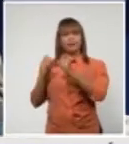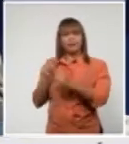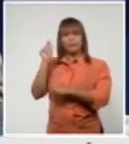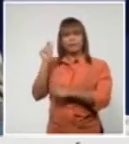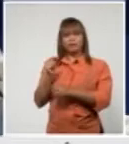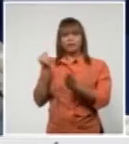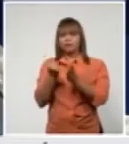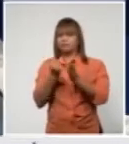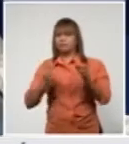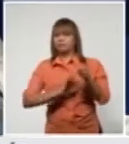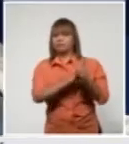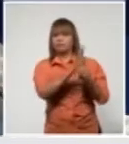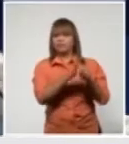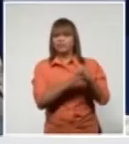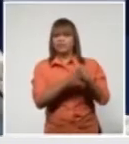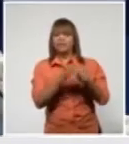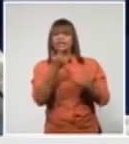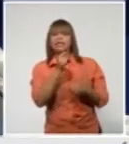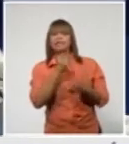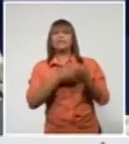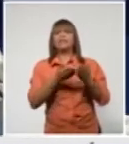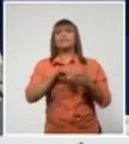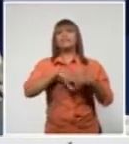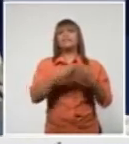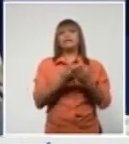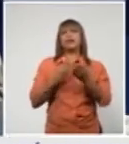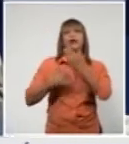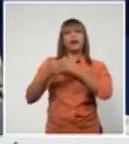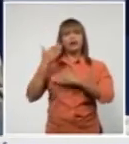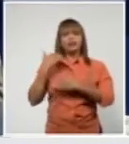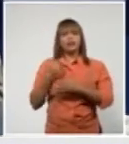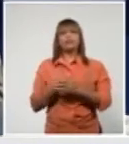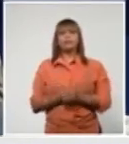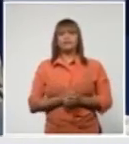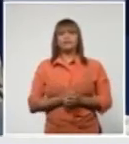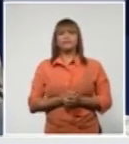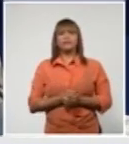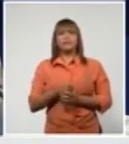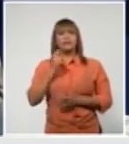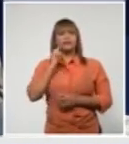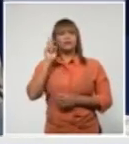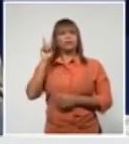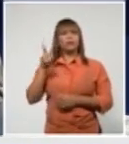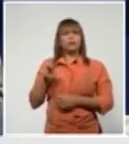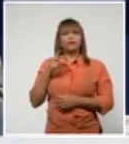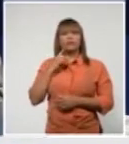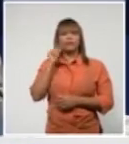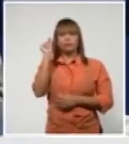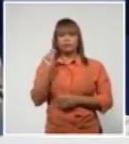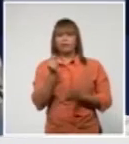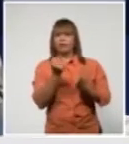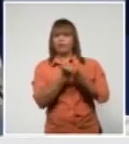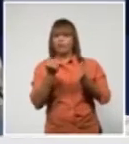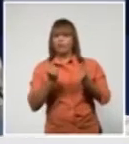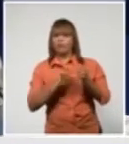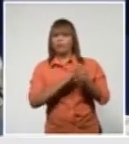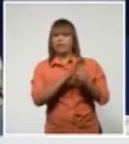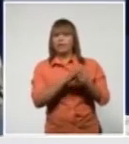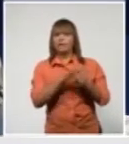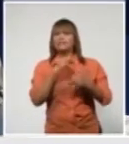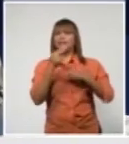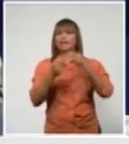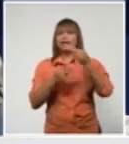in Matanzas, 2 in Sancti Spiritus, 21 in Ciego de Ávila, 3 in